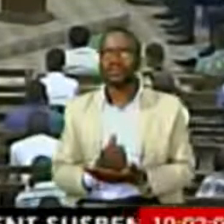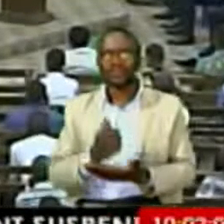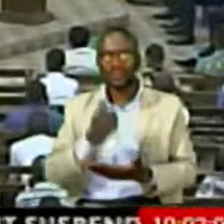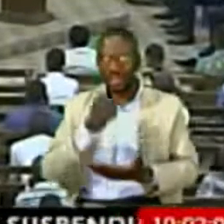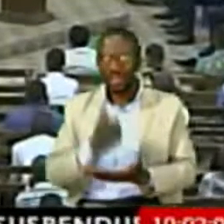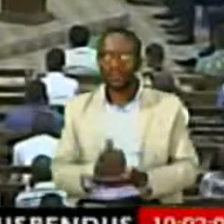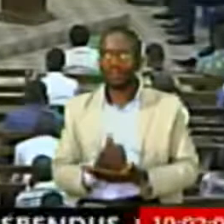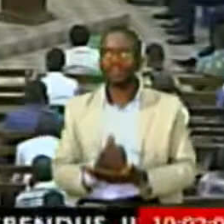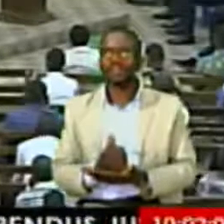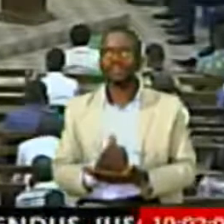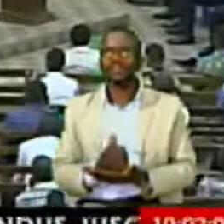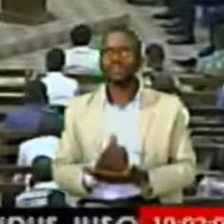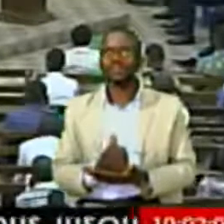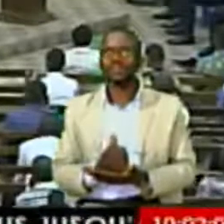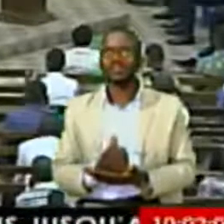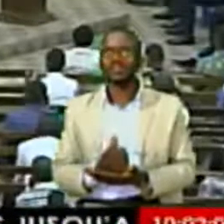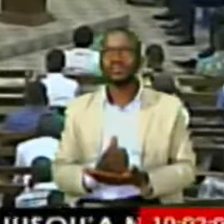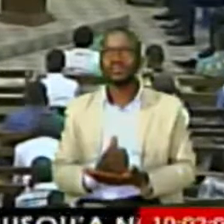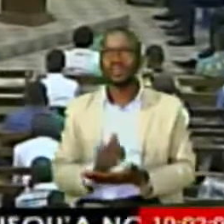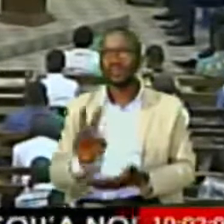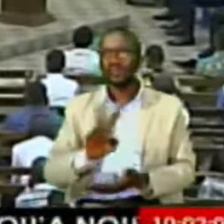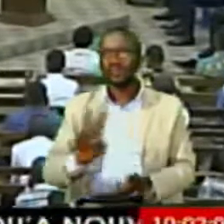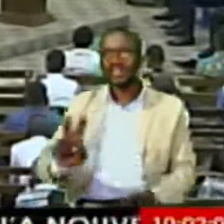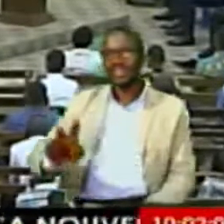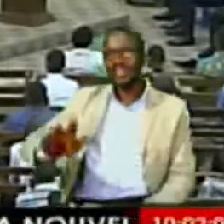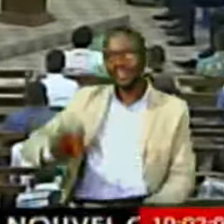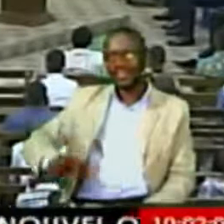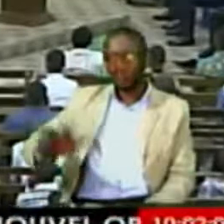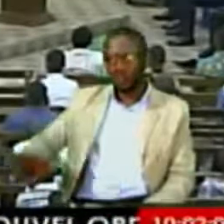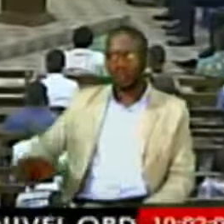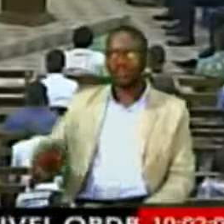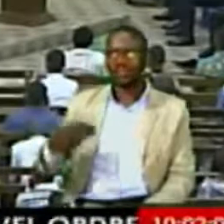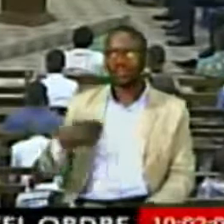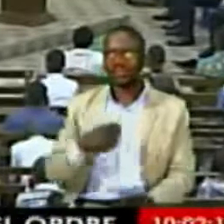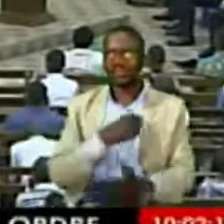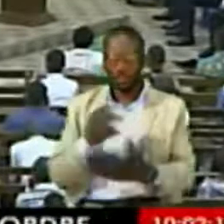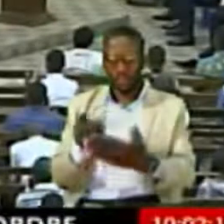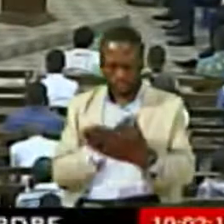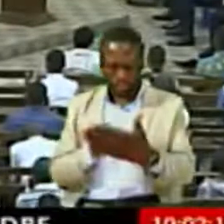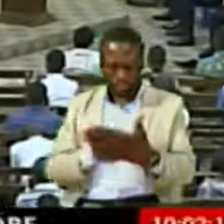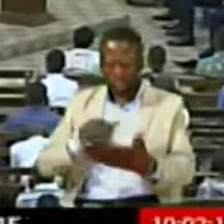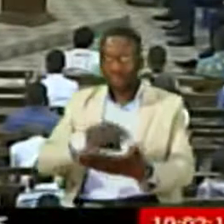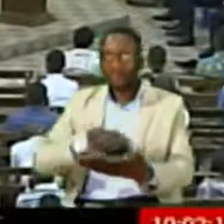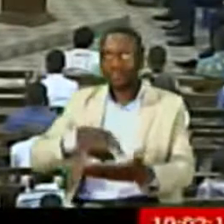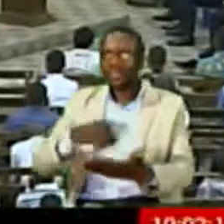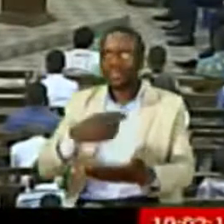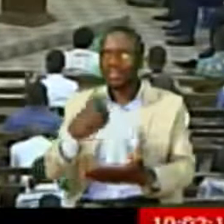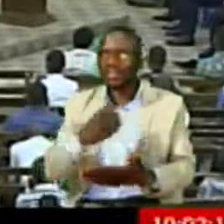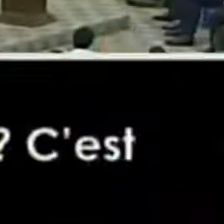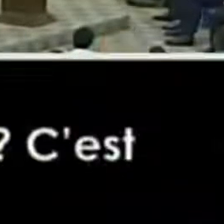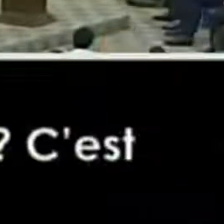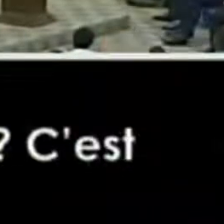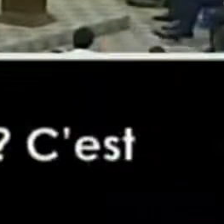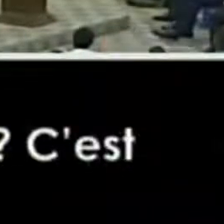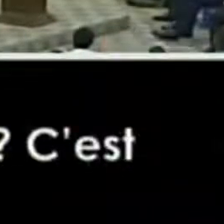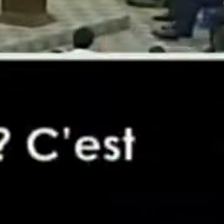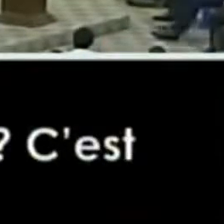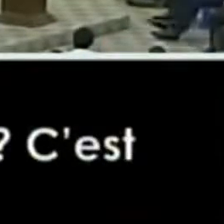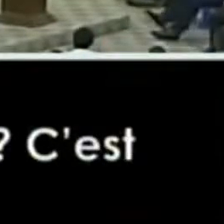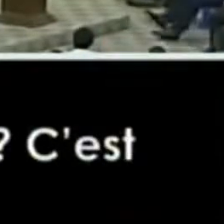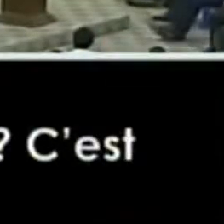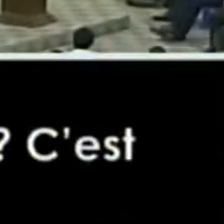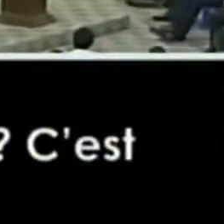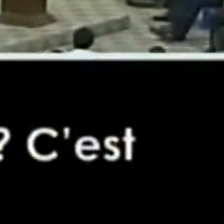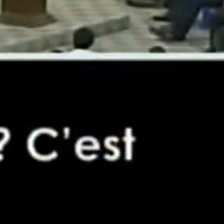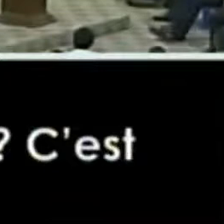Amen. Amen. Verset 33, nous lisons. Verse 33, we are reading. Qui accusera les élus de Dieu? Who shall bring a charge against God's